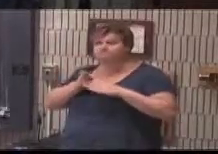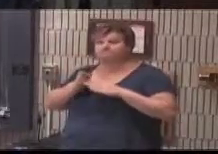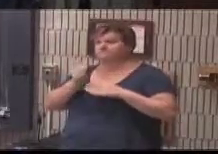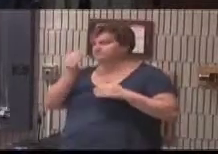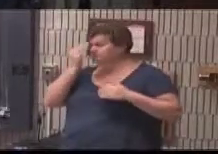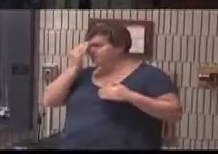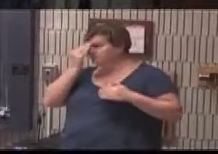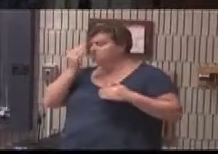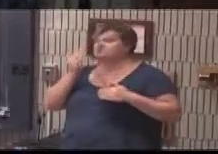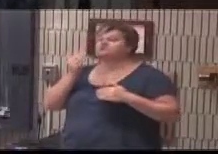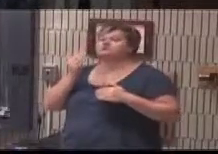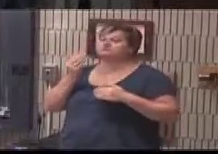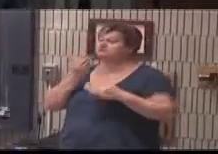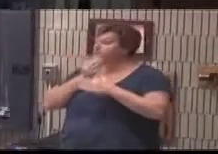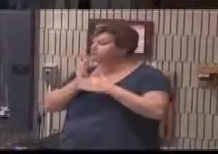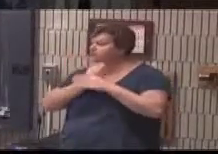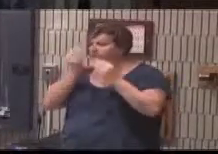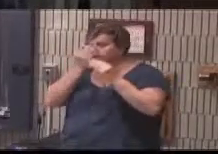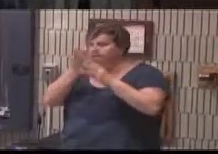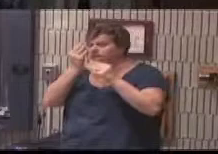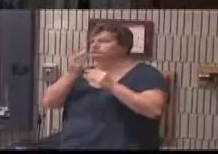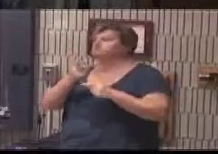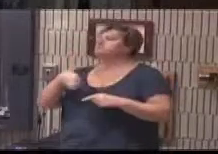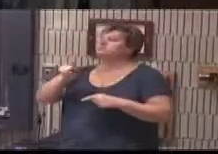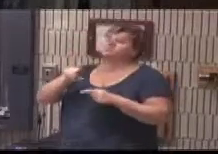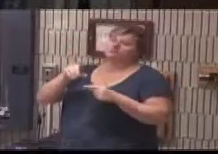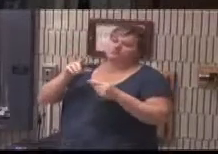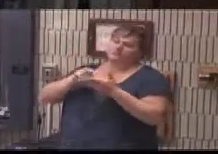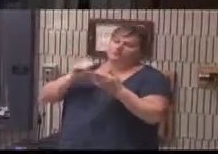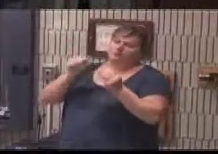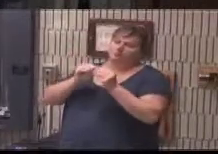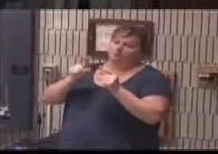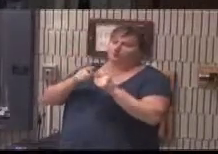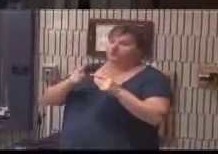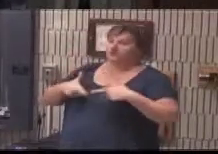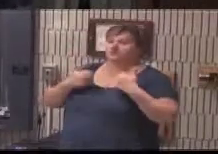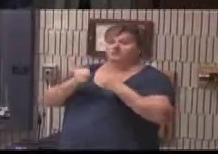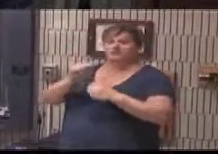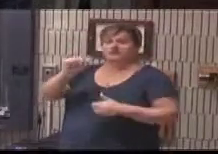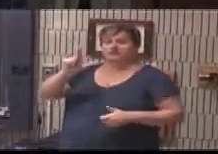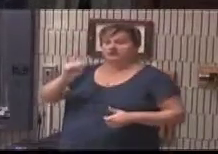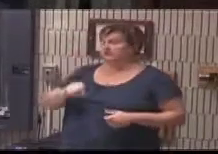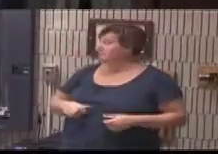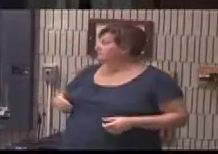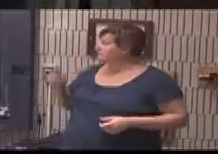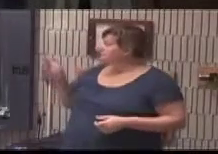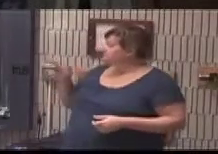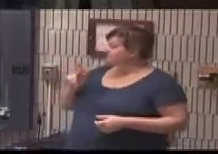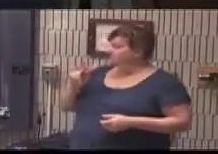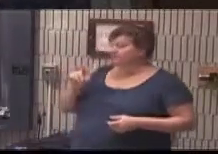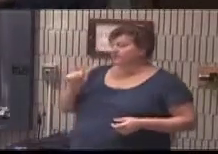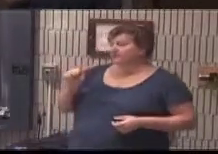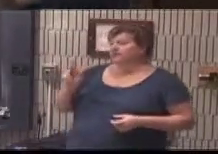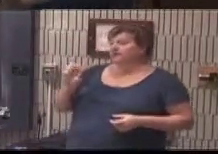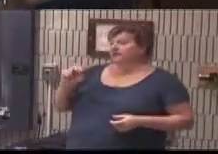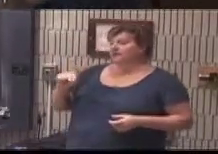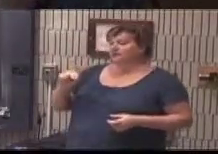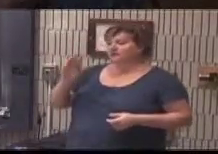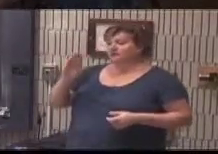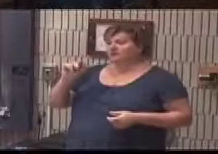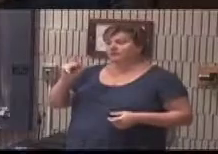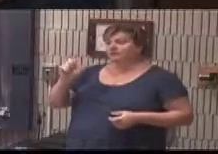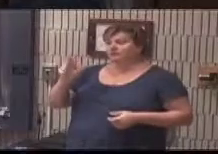us so that we can learn more about living with ALS. Karen Baker is a social